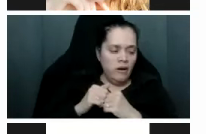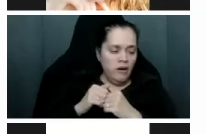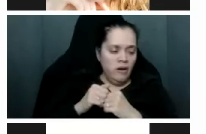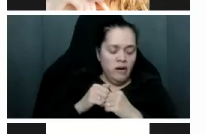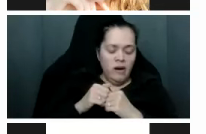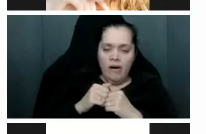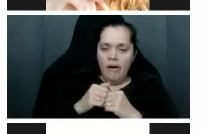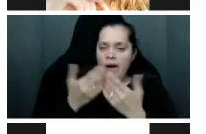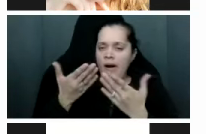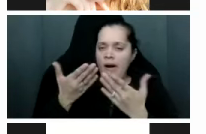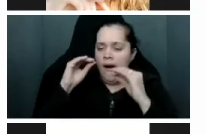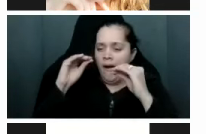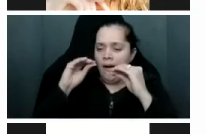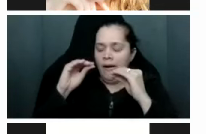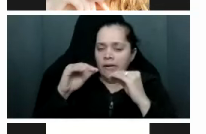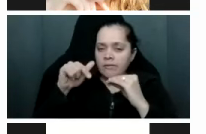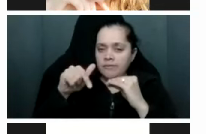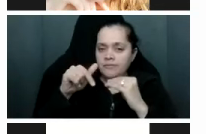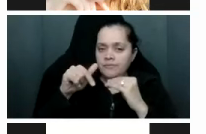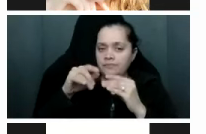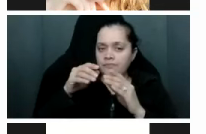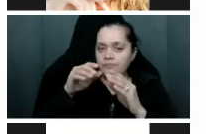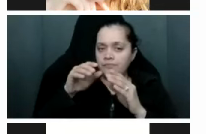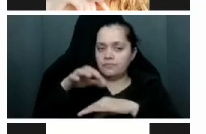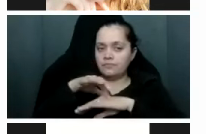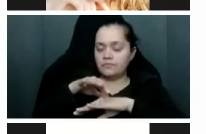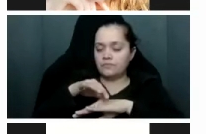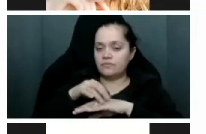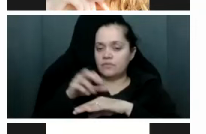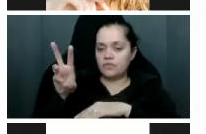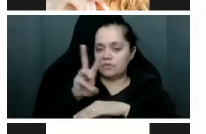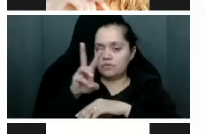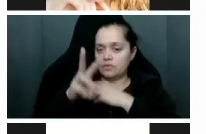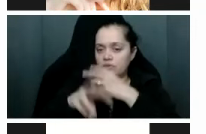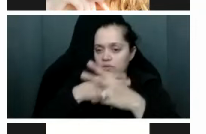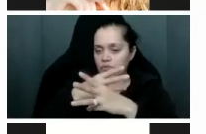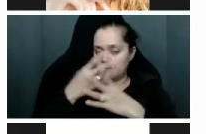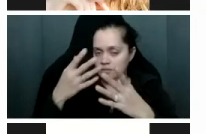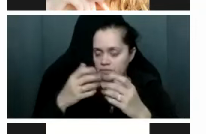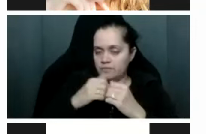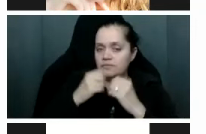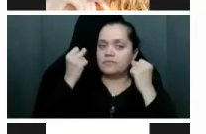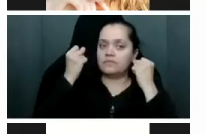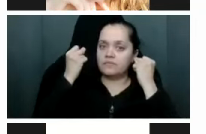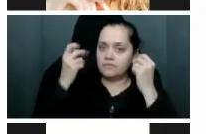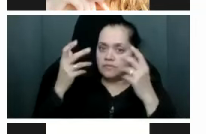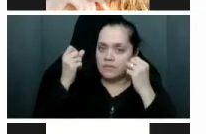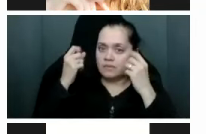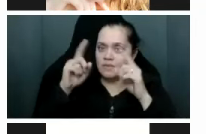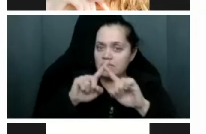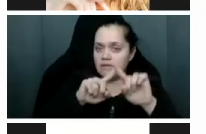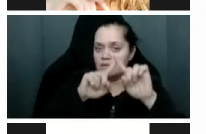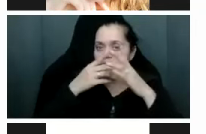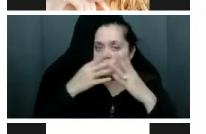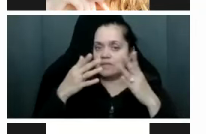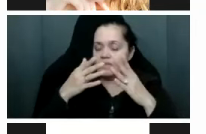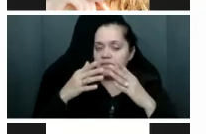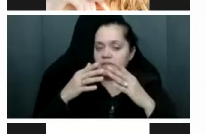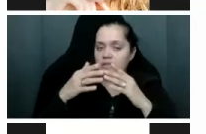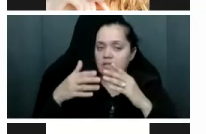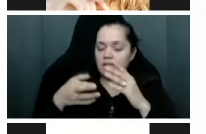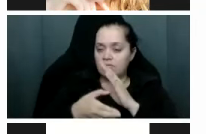So what will be taught in Geography of the Western World? Well, there's many things that can be covered in Geography of the